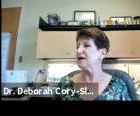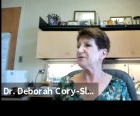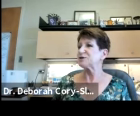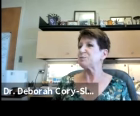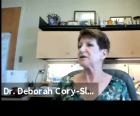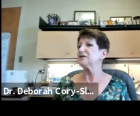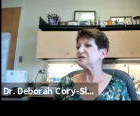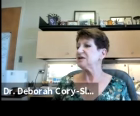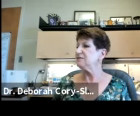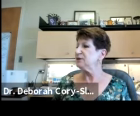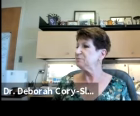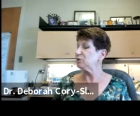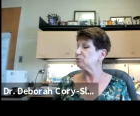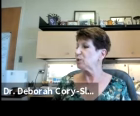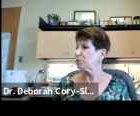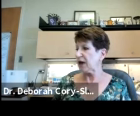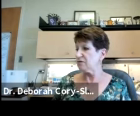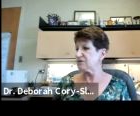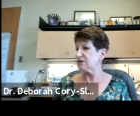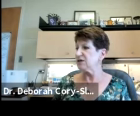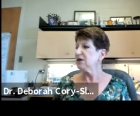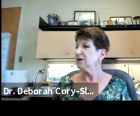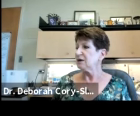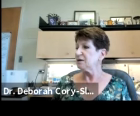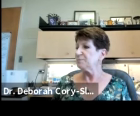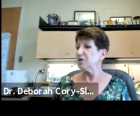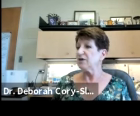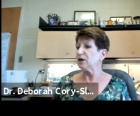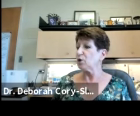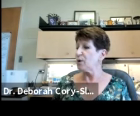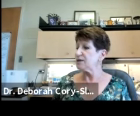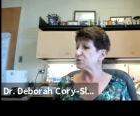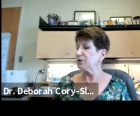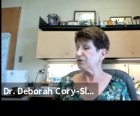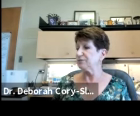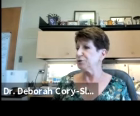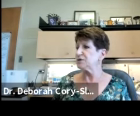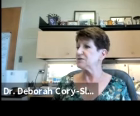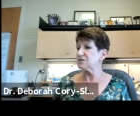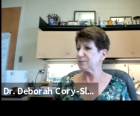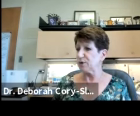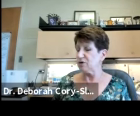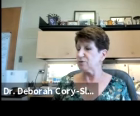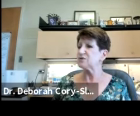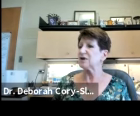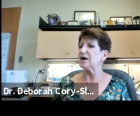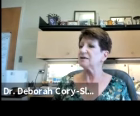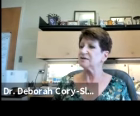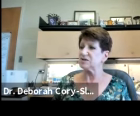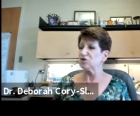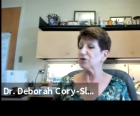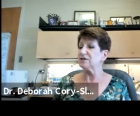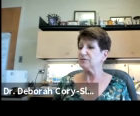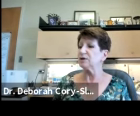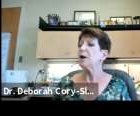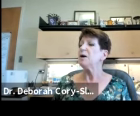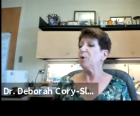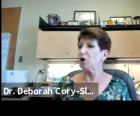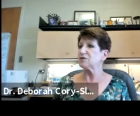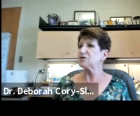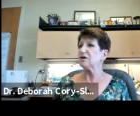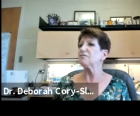in life expectancy, even in Monroe County, that equates with different zip codes and essentially